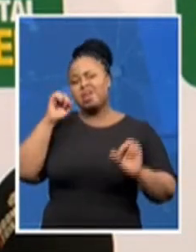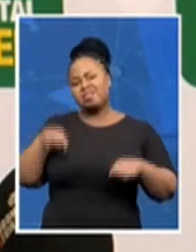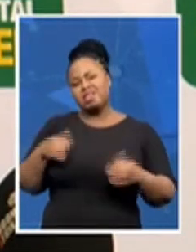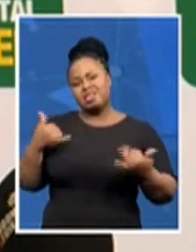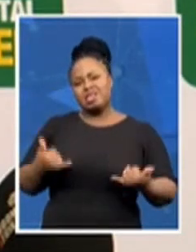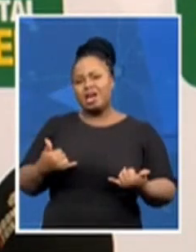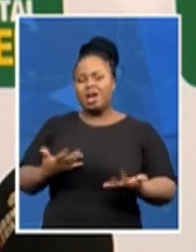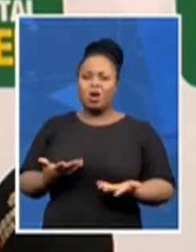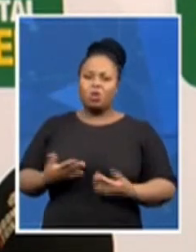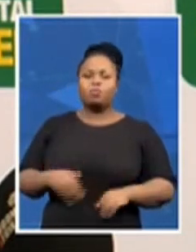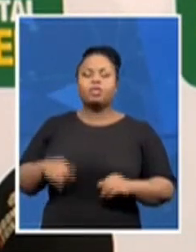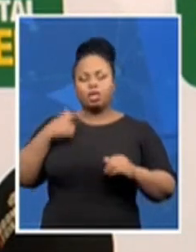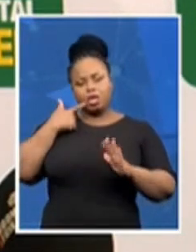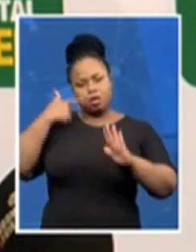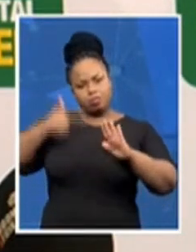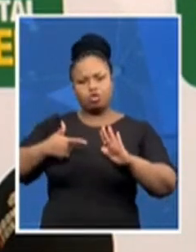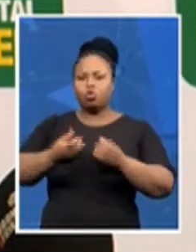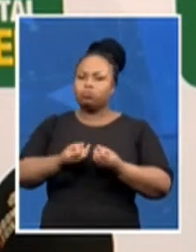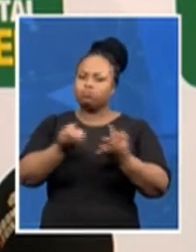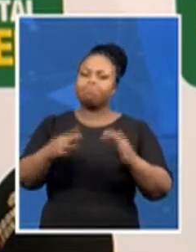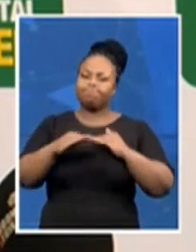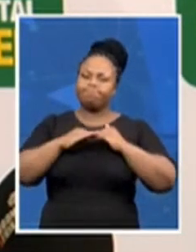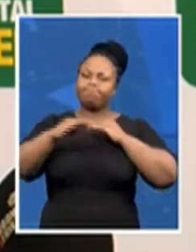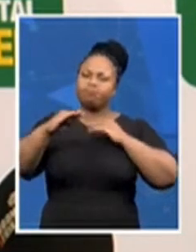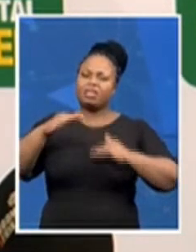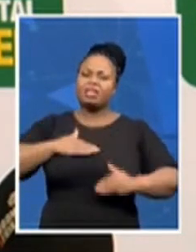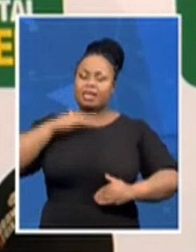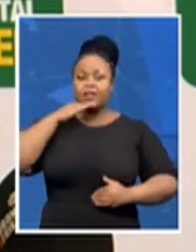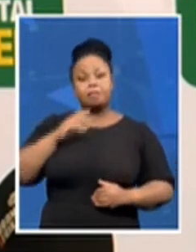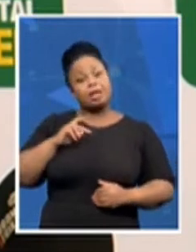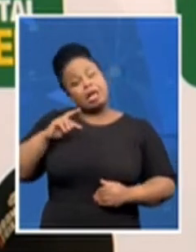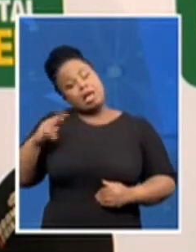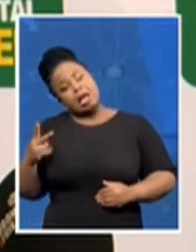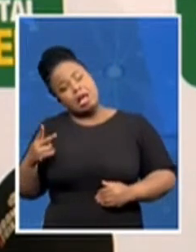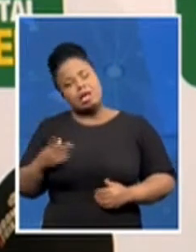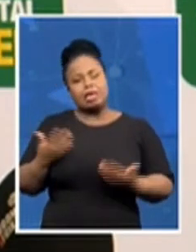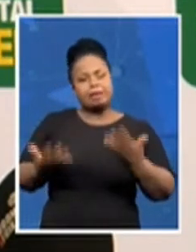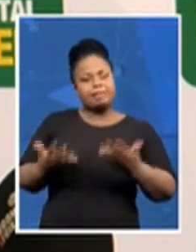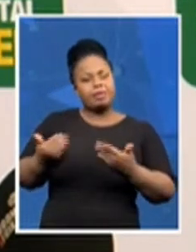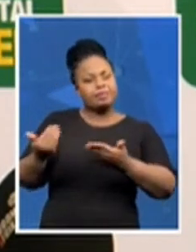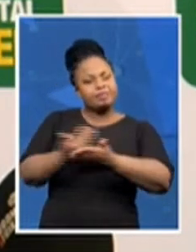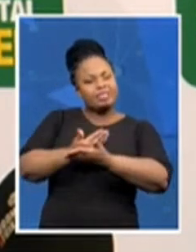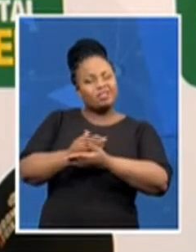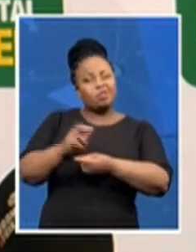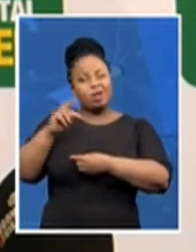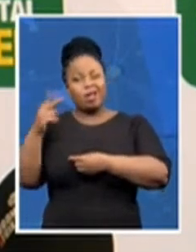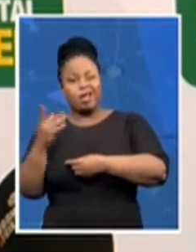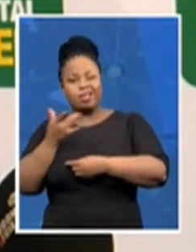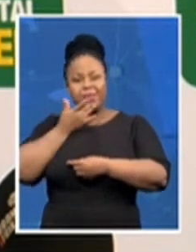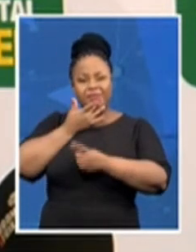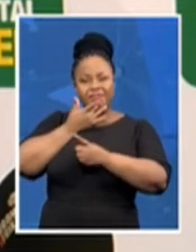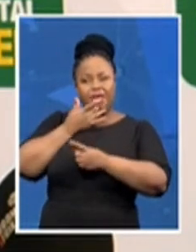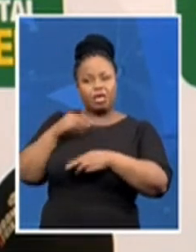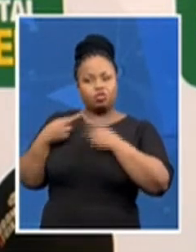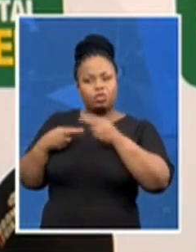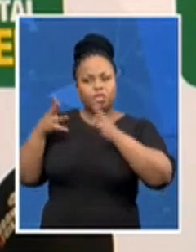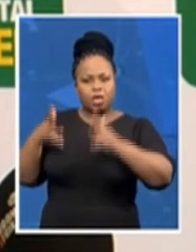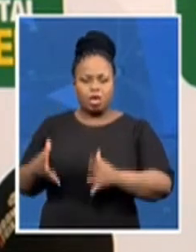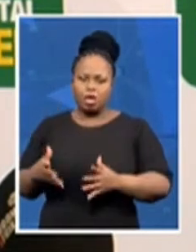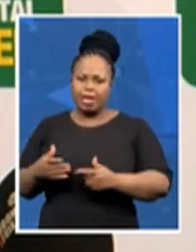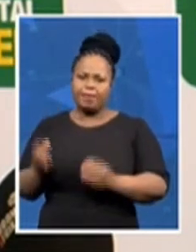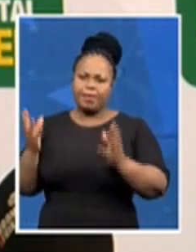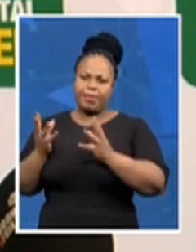though some items may still be missing from your preferred retailer, as the province, we